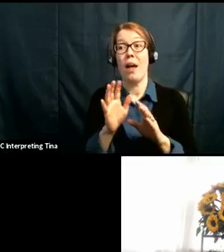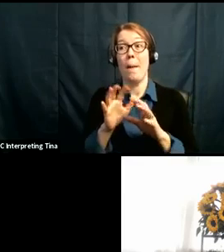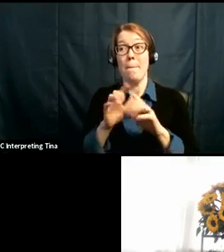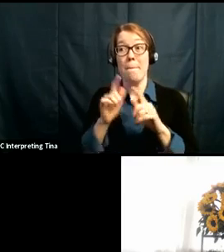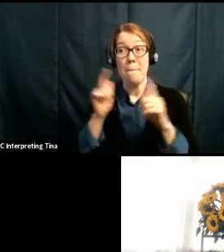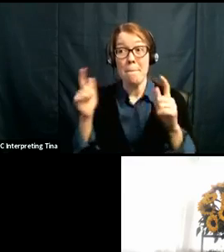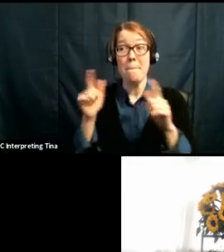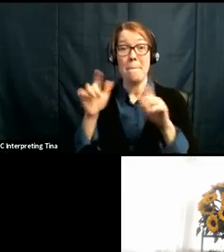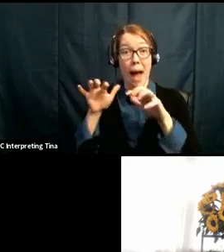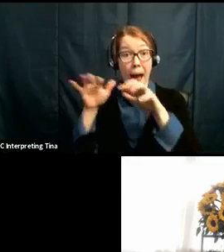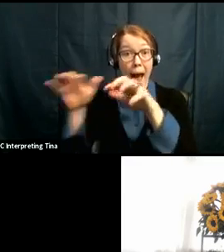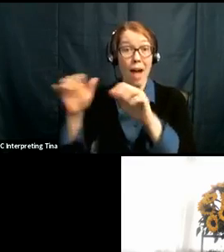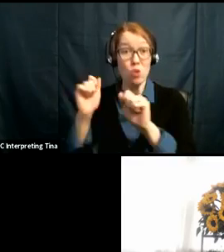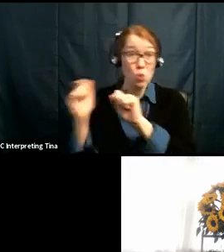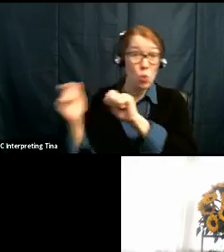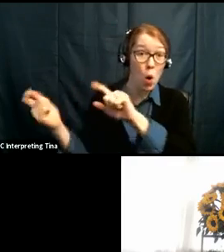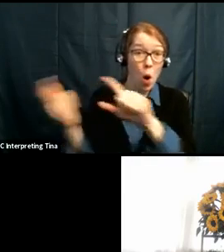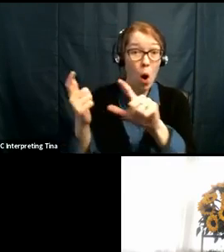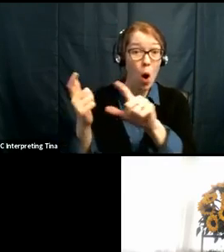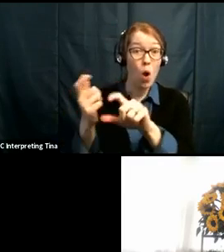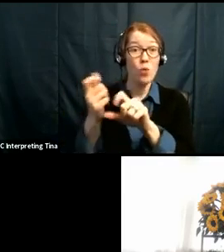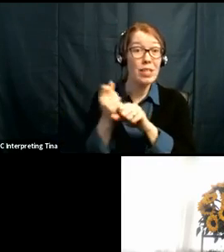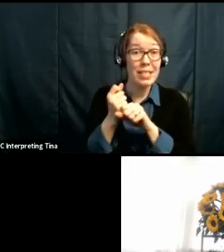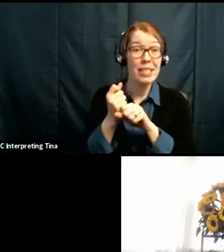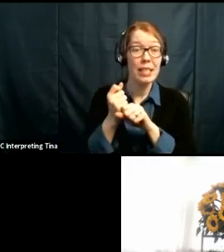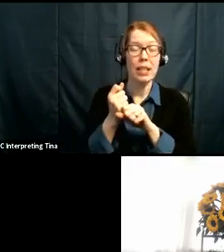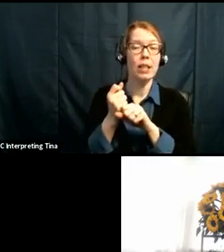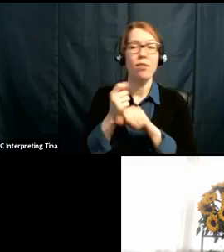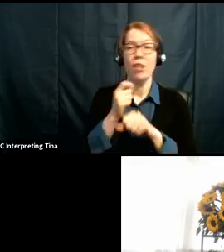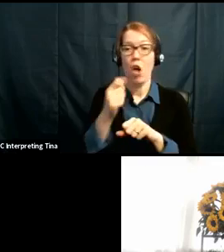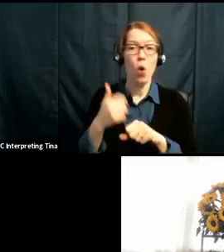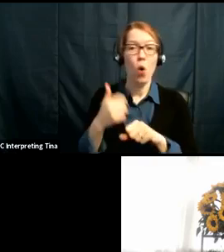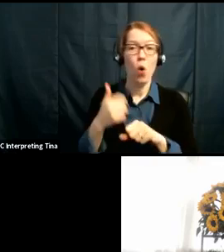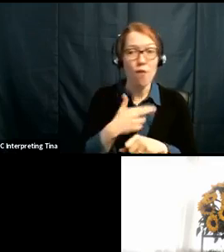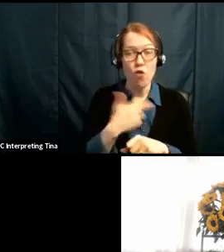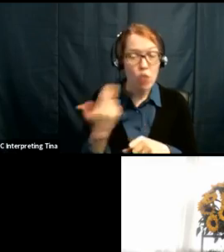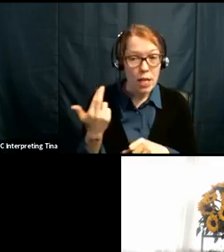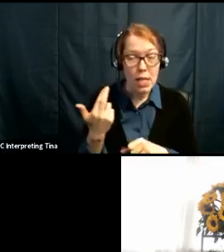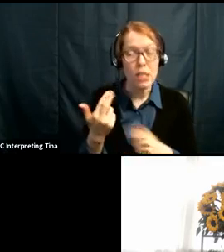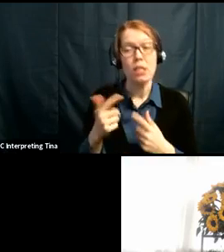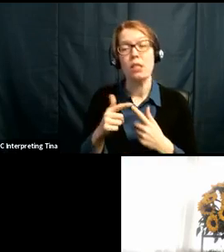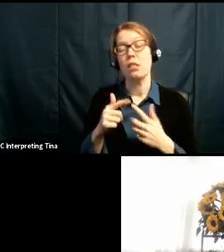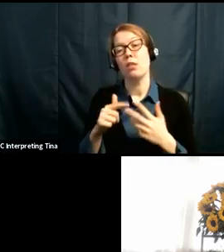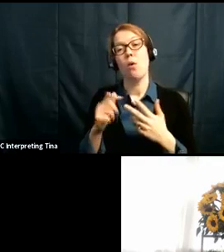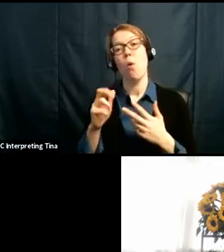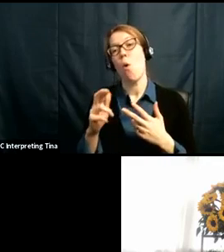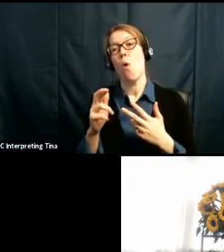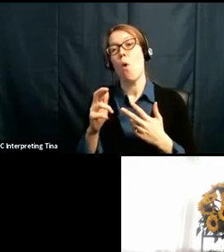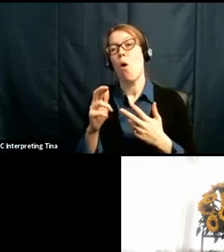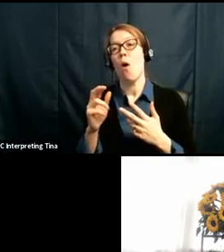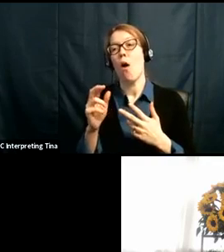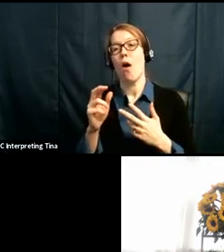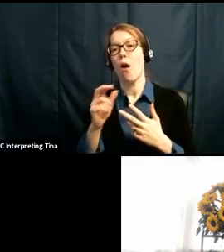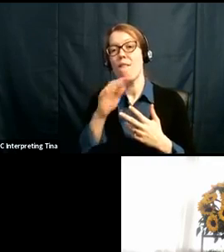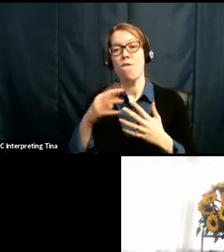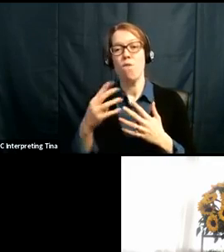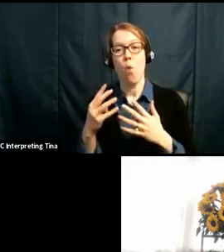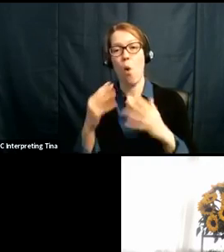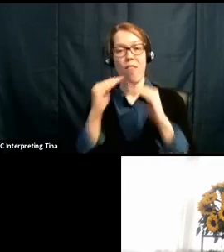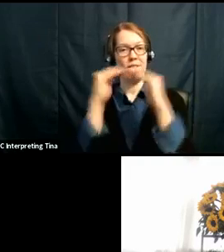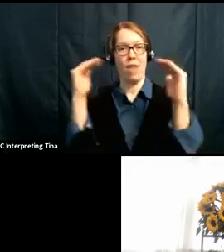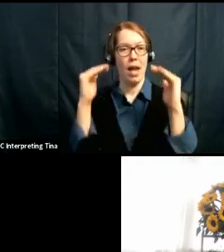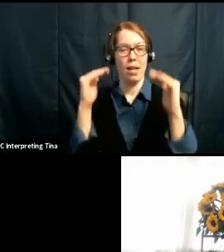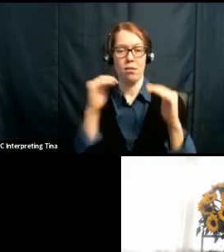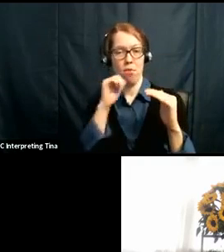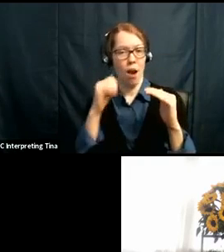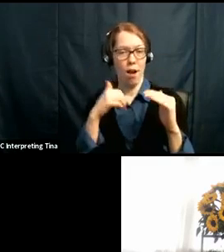vaccine for everybody who doesn't have risk factors, everybody who in that 4th phase probably will not be till the 3rd